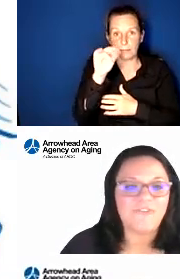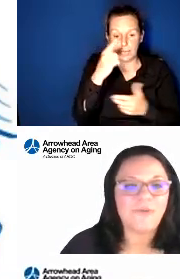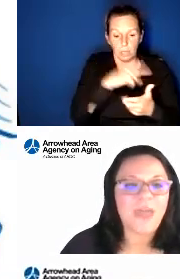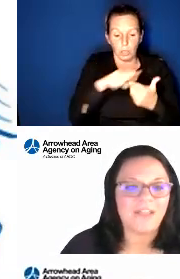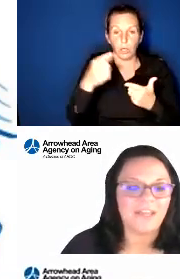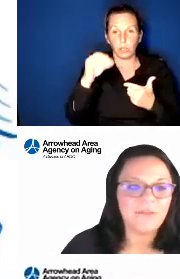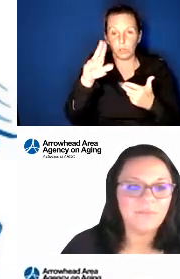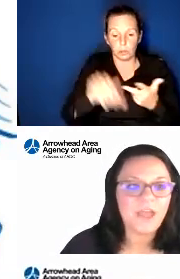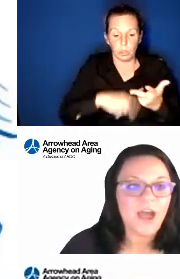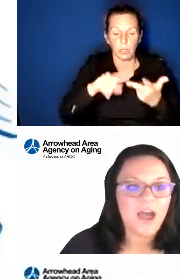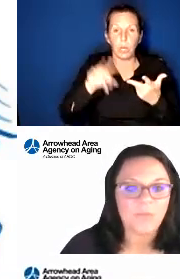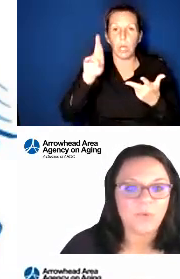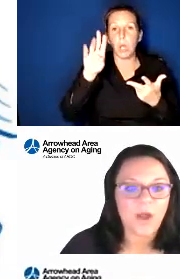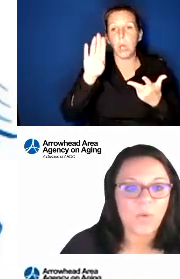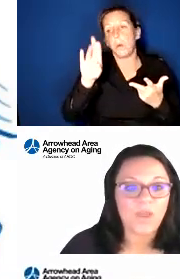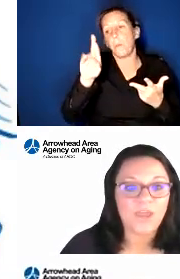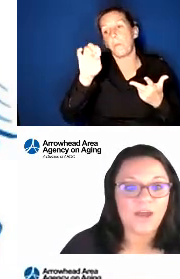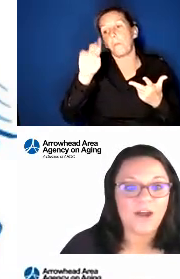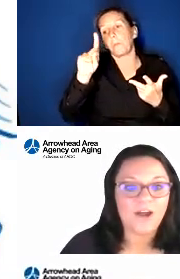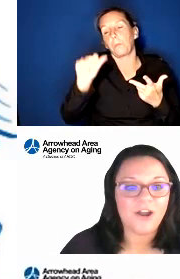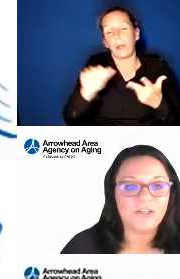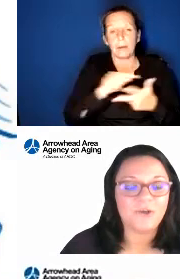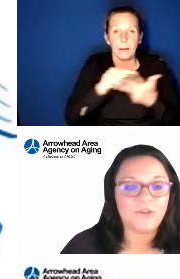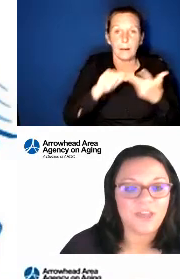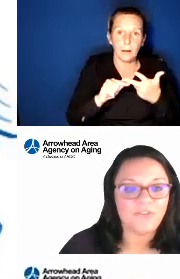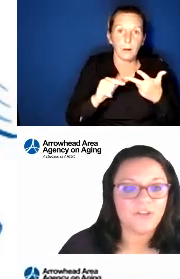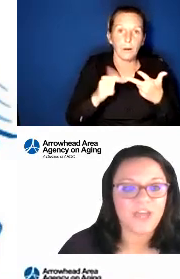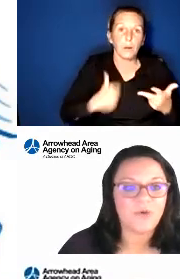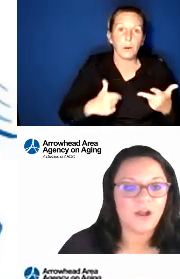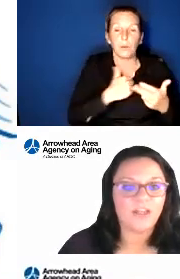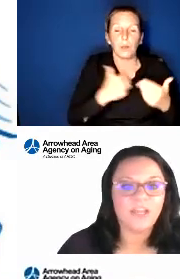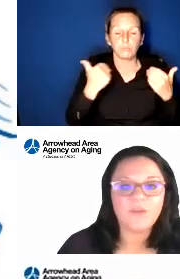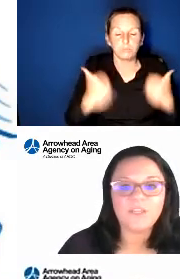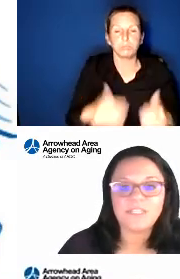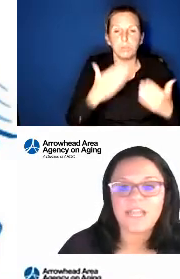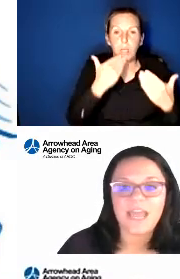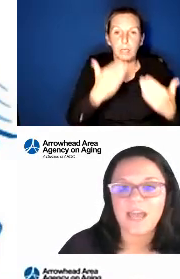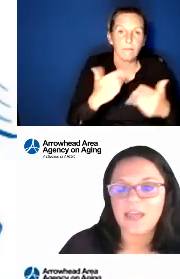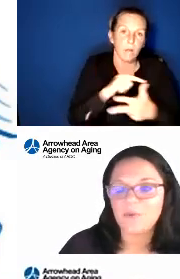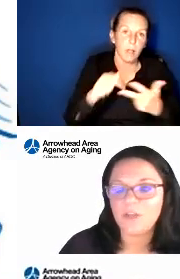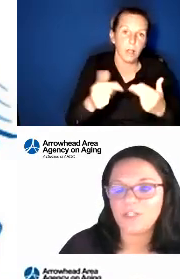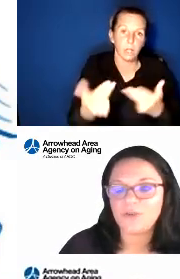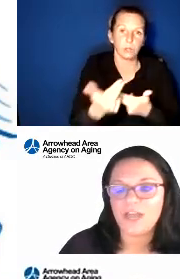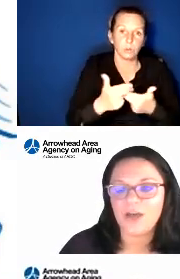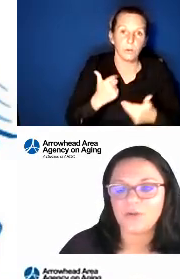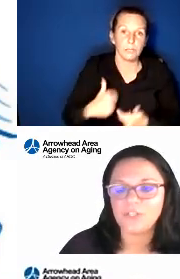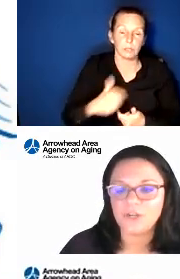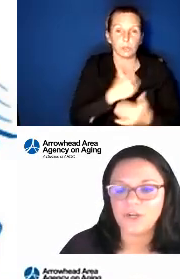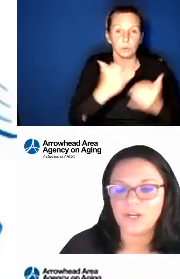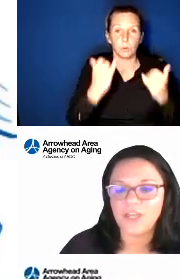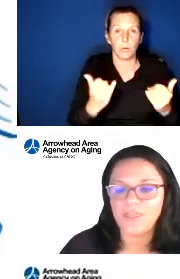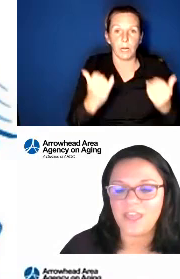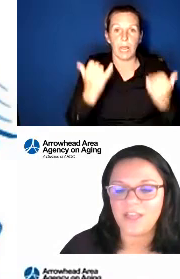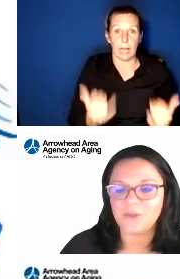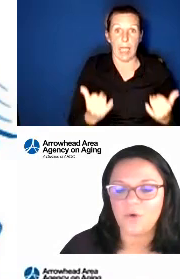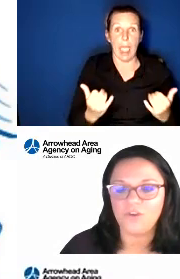Brenda Schaefer-Palanin. We are so thankful that you are all here with us today, and I am going to now